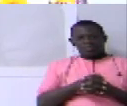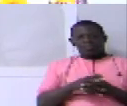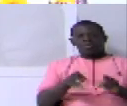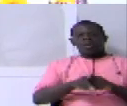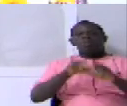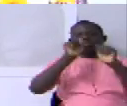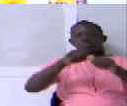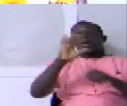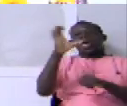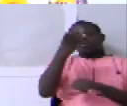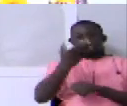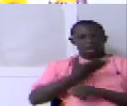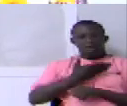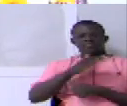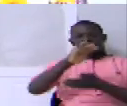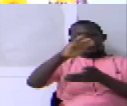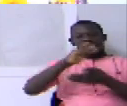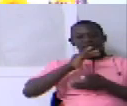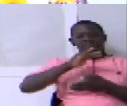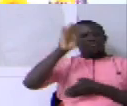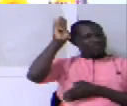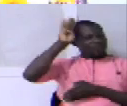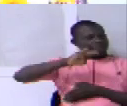be able to have forgiveness.